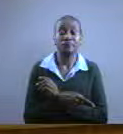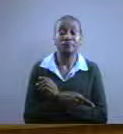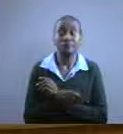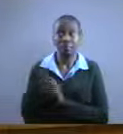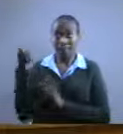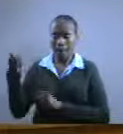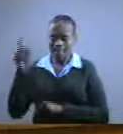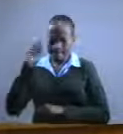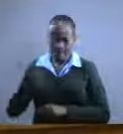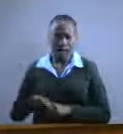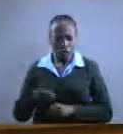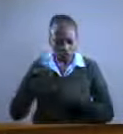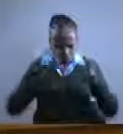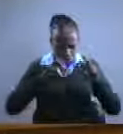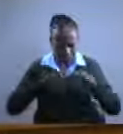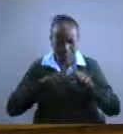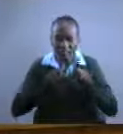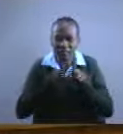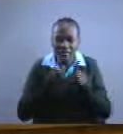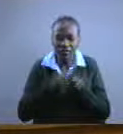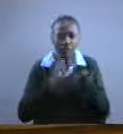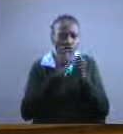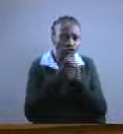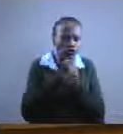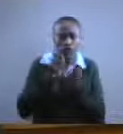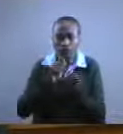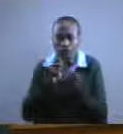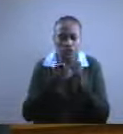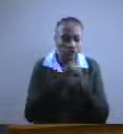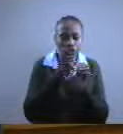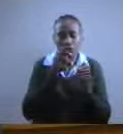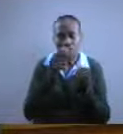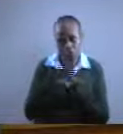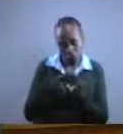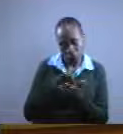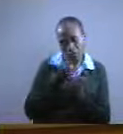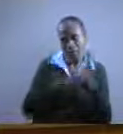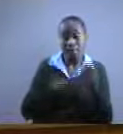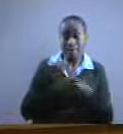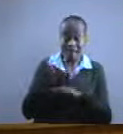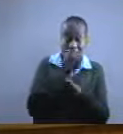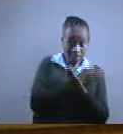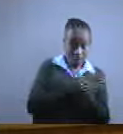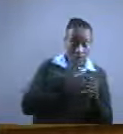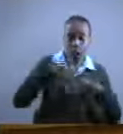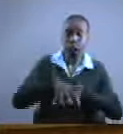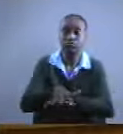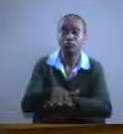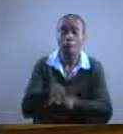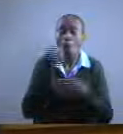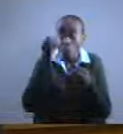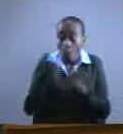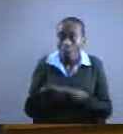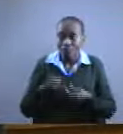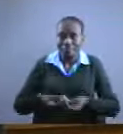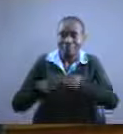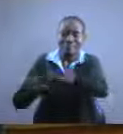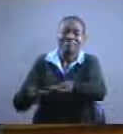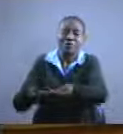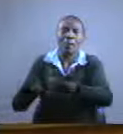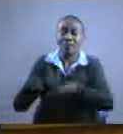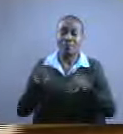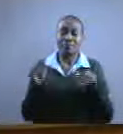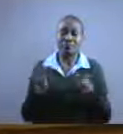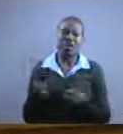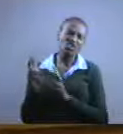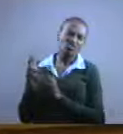consider all significant changes to social and economic policy before they are implemented or introduced in Parliament. Now, normally, when NEDLAC